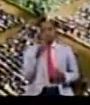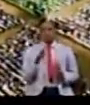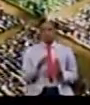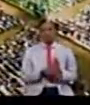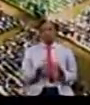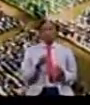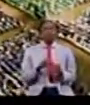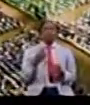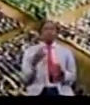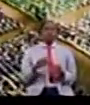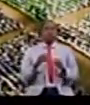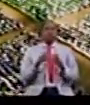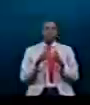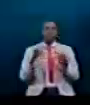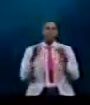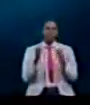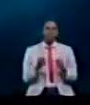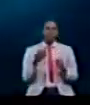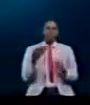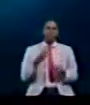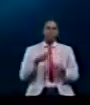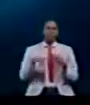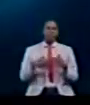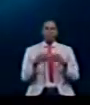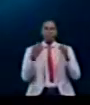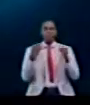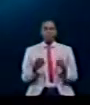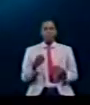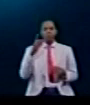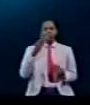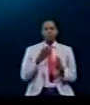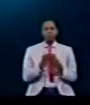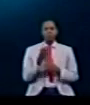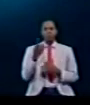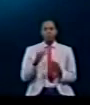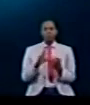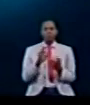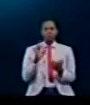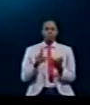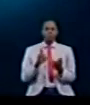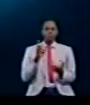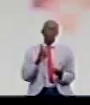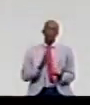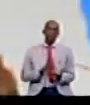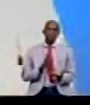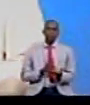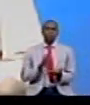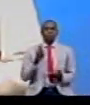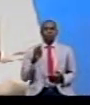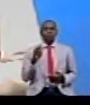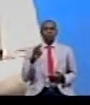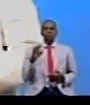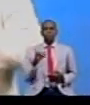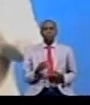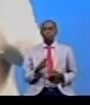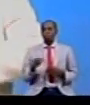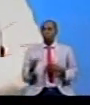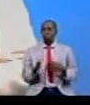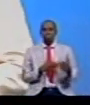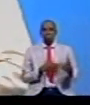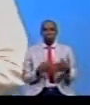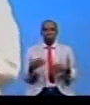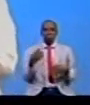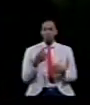will protect us. When we are lying down, the Lord will protect us. When we are sleeping, the Lord will keep us. Anywhere we find ourselves, when we are traveling, the Almighty God,